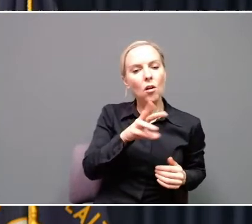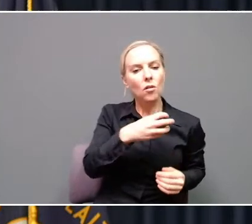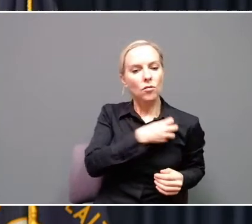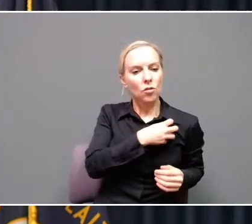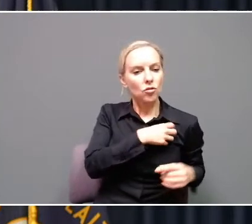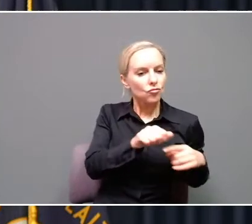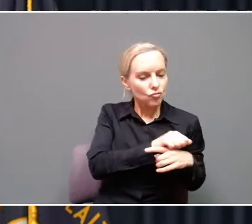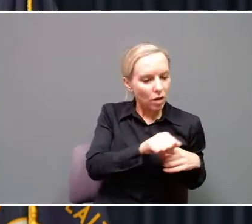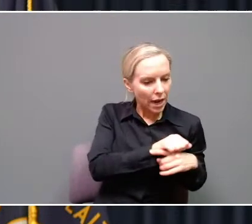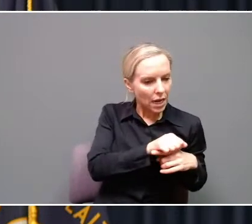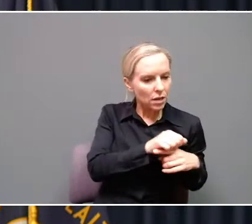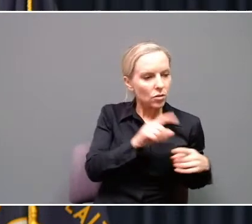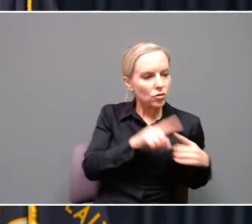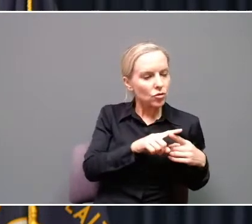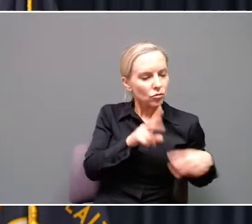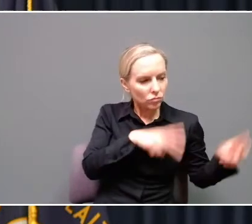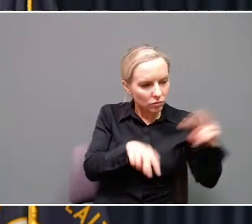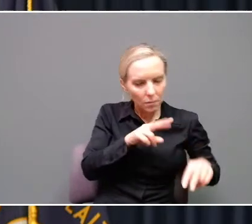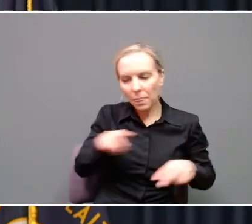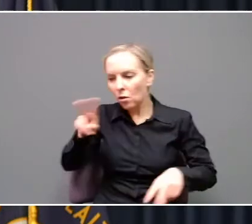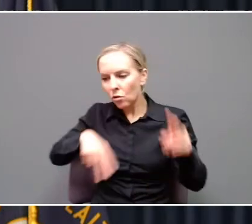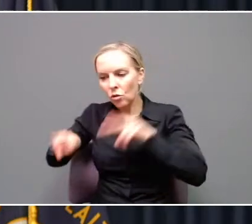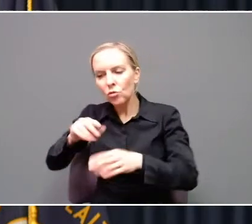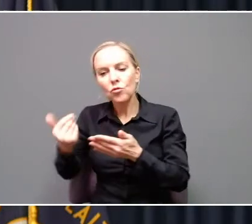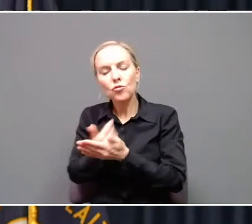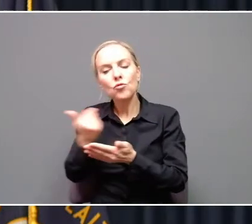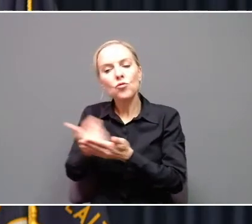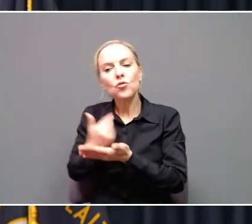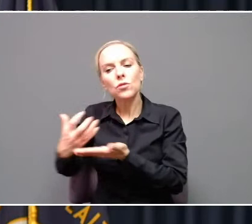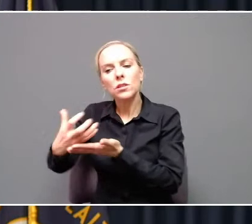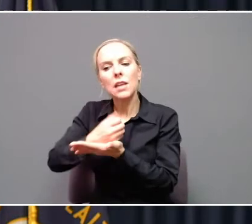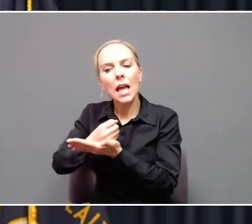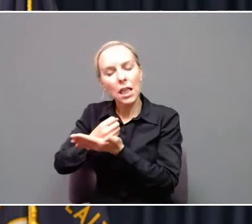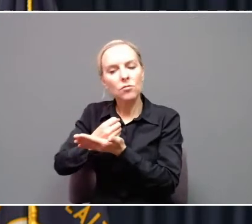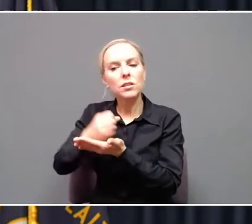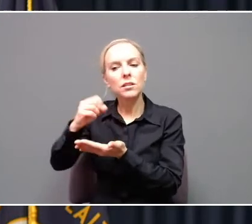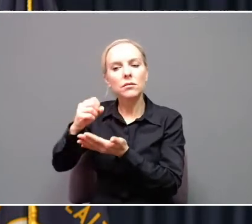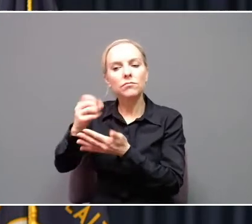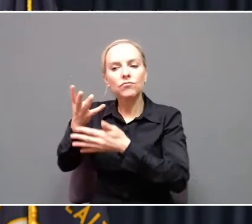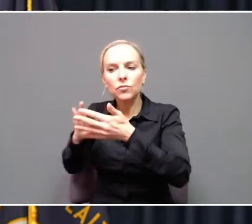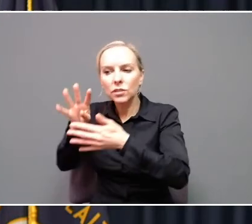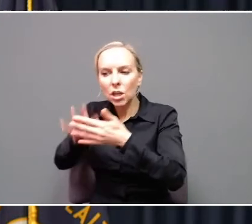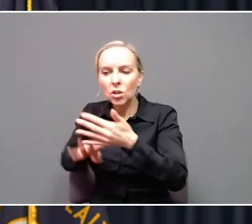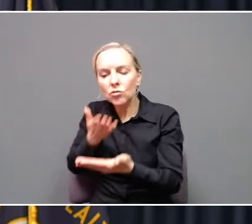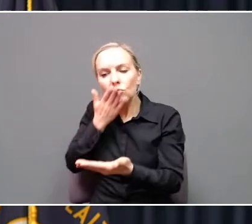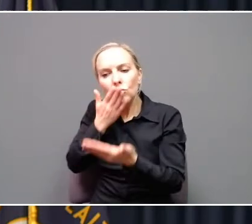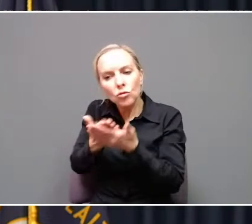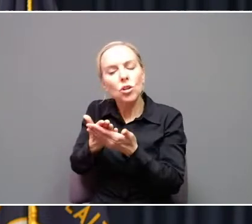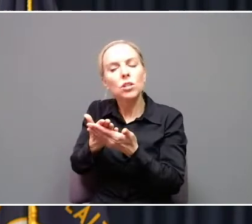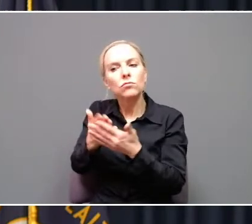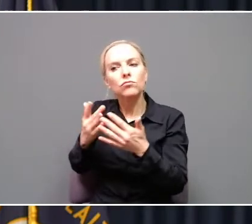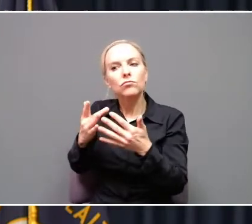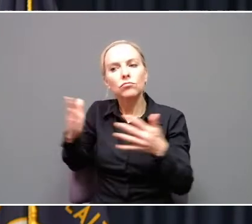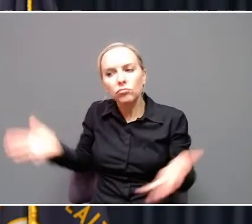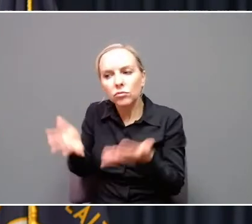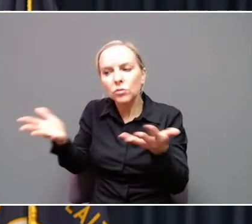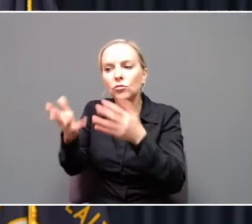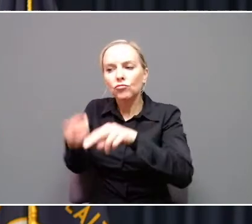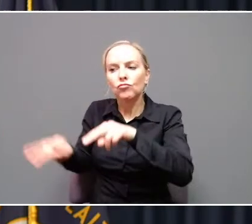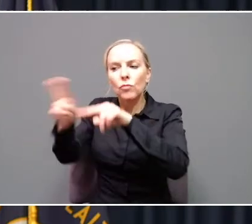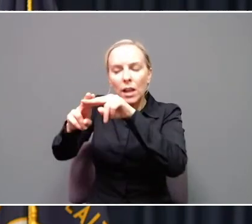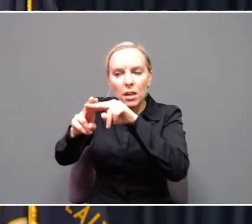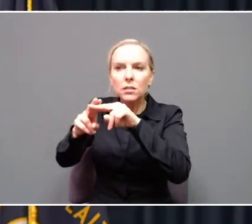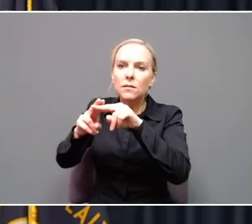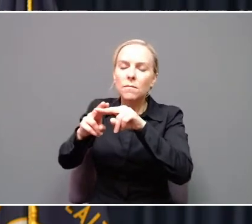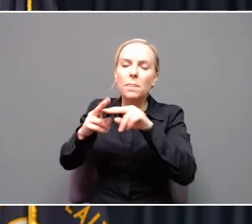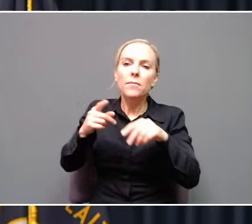new salary schedules for the Kentucky State Police, ensuring that we have enough good raises, the largest raises in a long time, to an increase in the